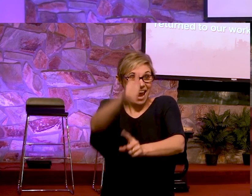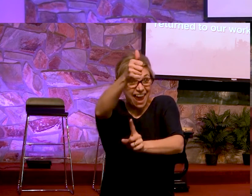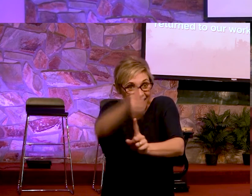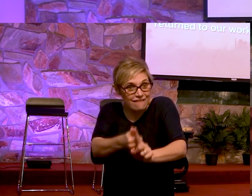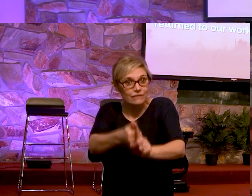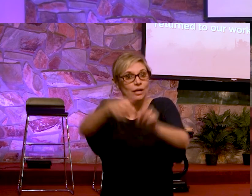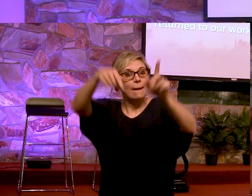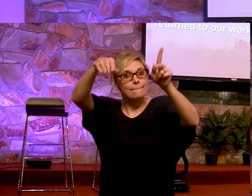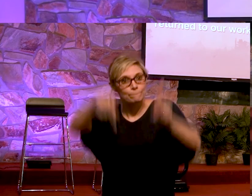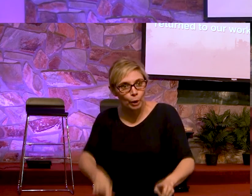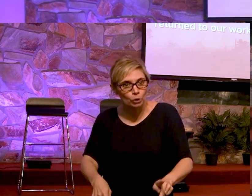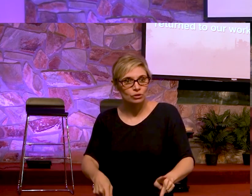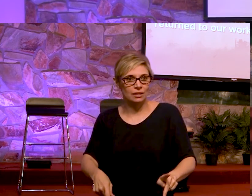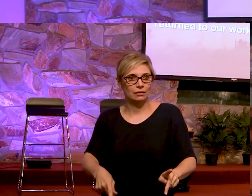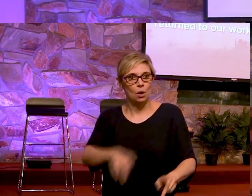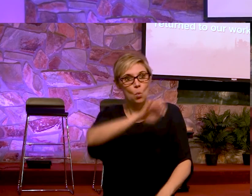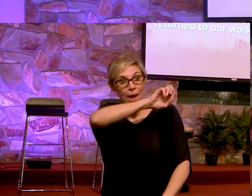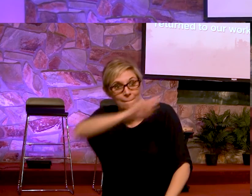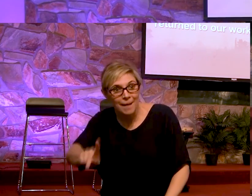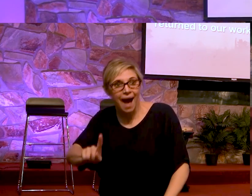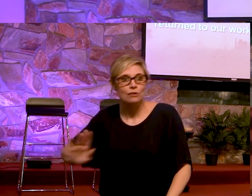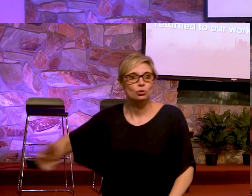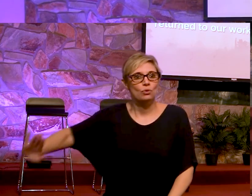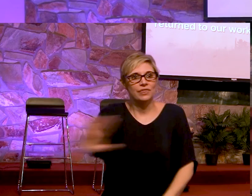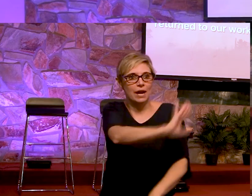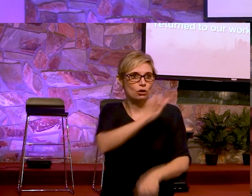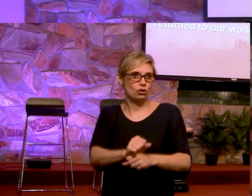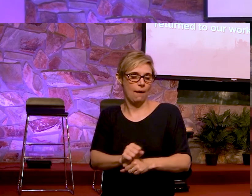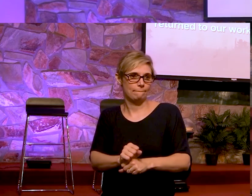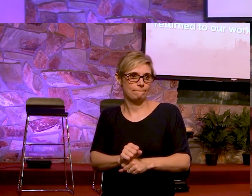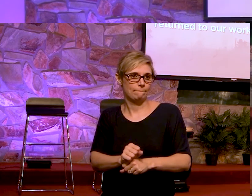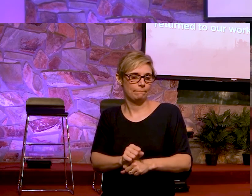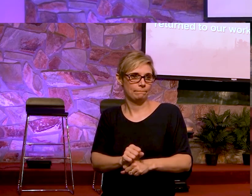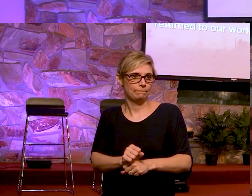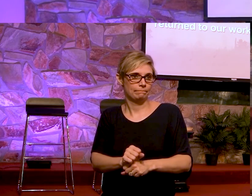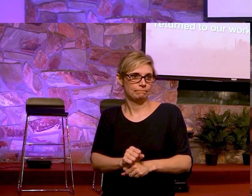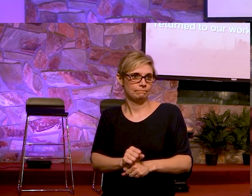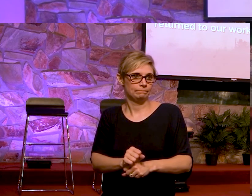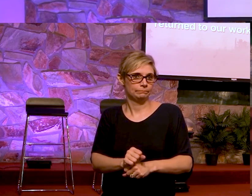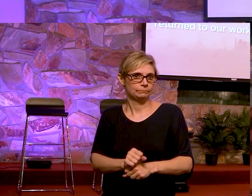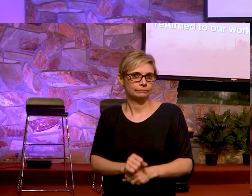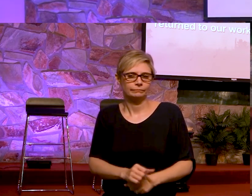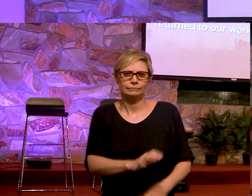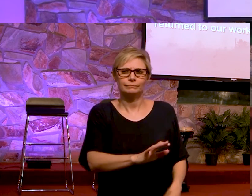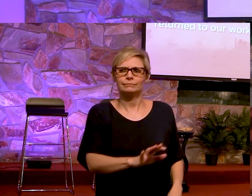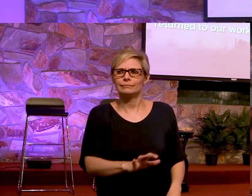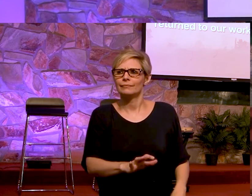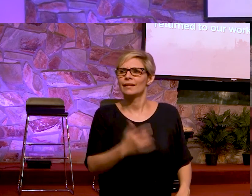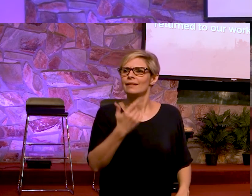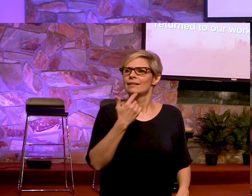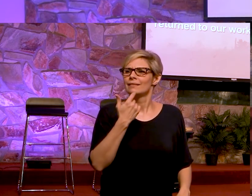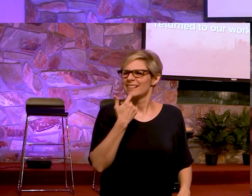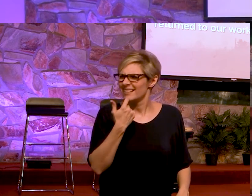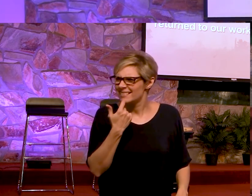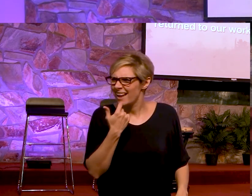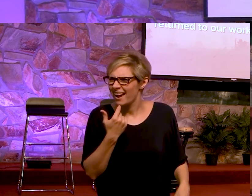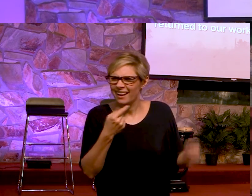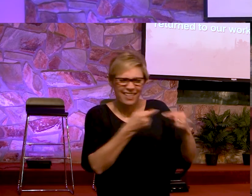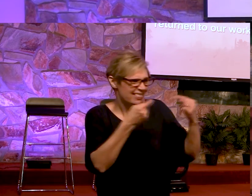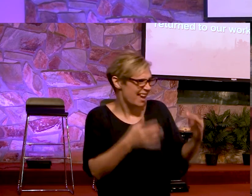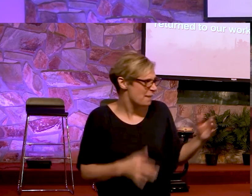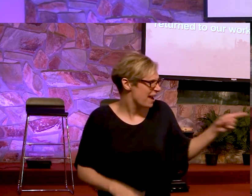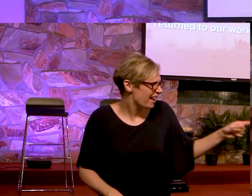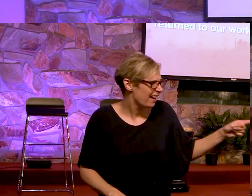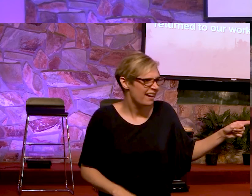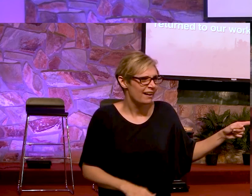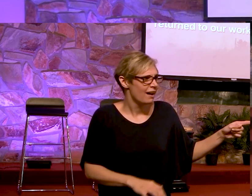Do you see this? I mean, it wasn't, Nehemiah wasn't saying, okay, after the enemy heard that we were aware of their plans, we